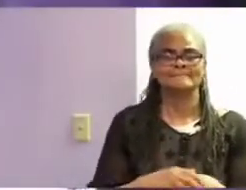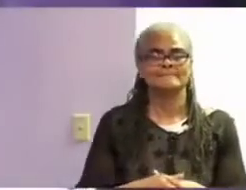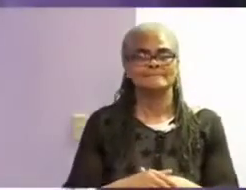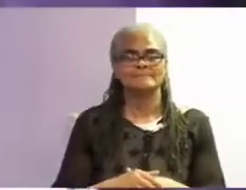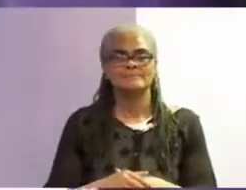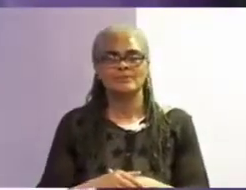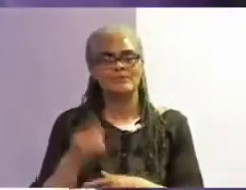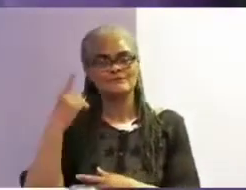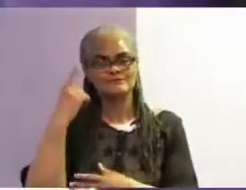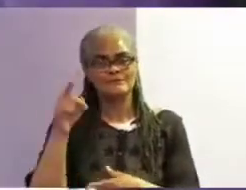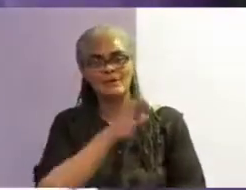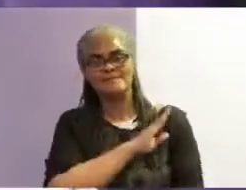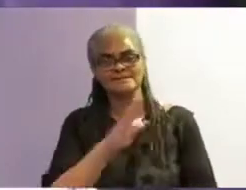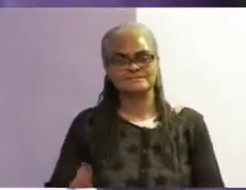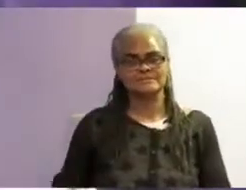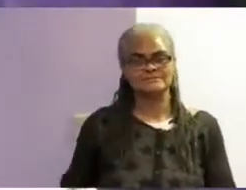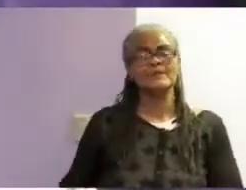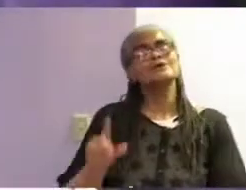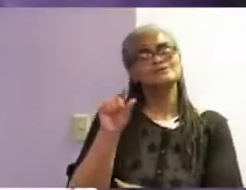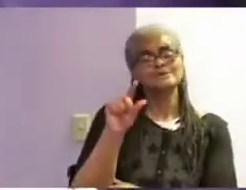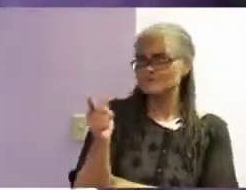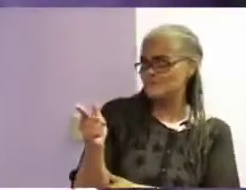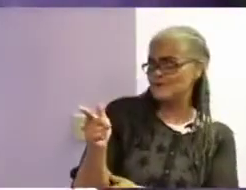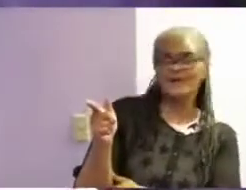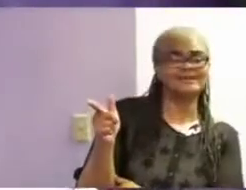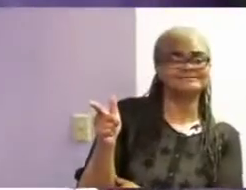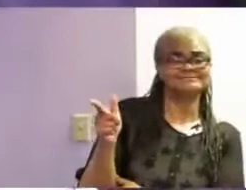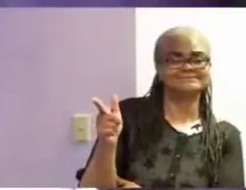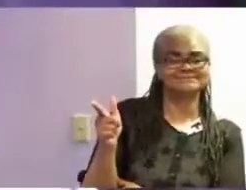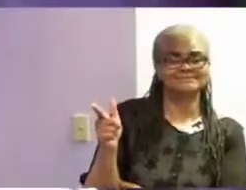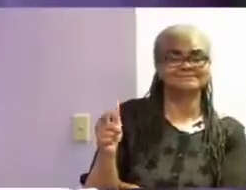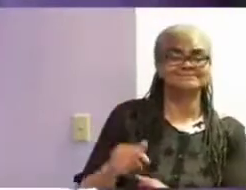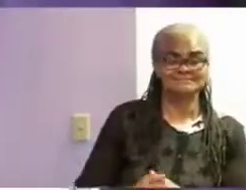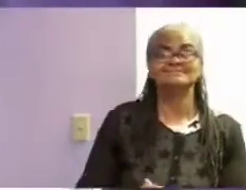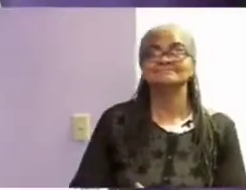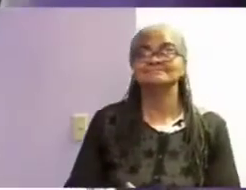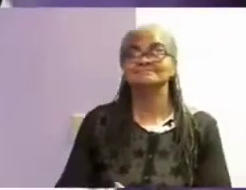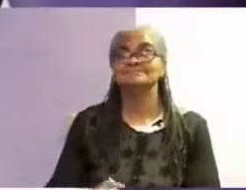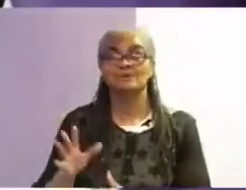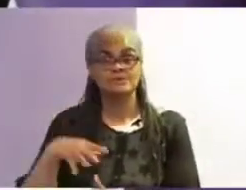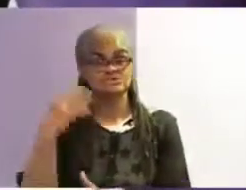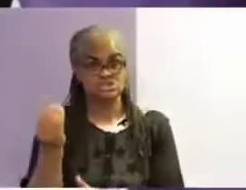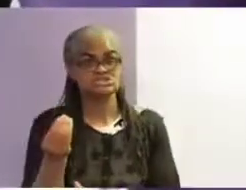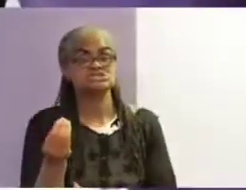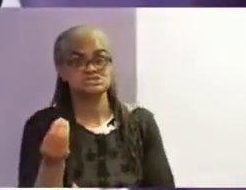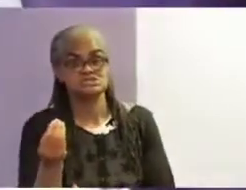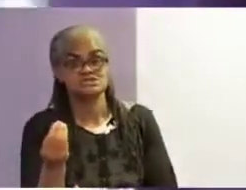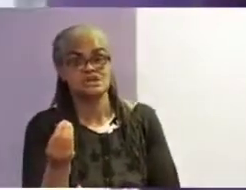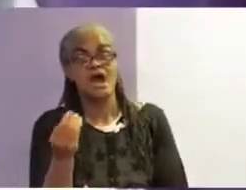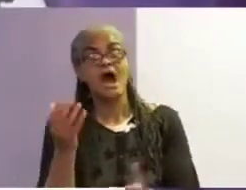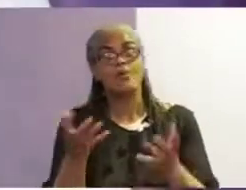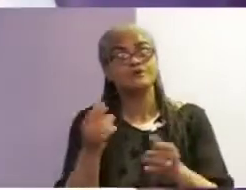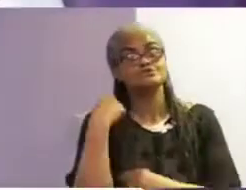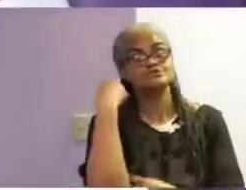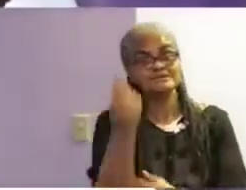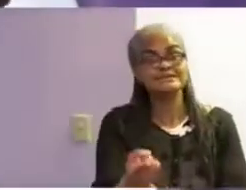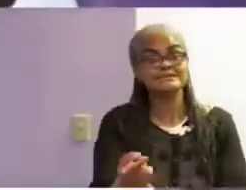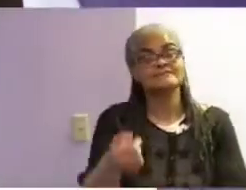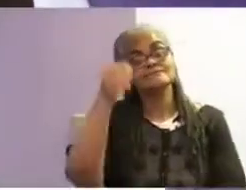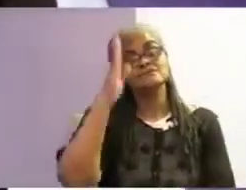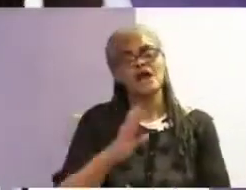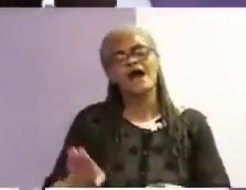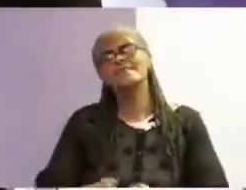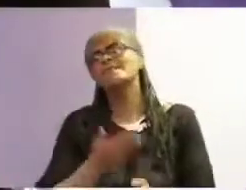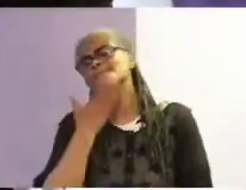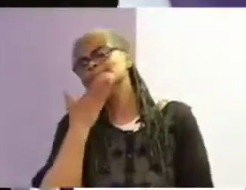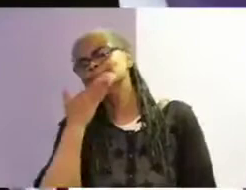Convocation 2021. As we get out of here, I want you to give God the best praise you got. Open up